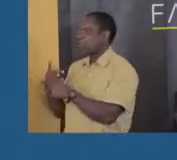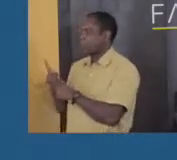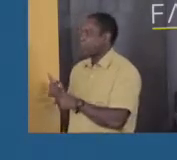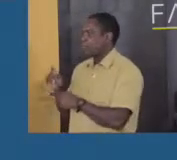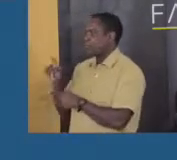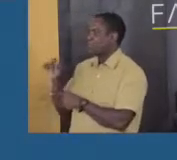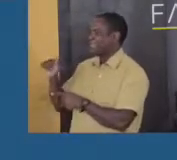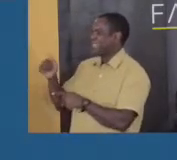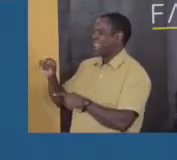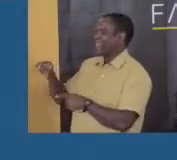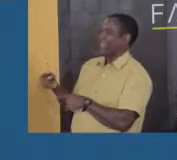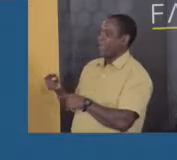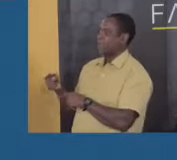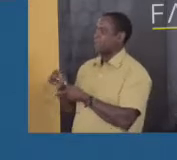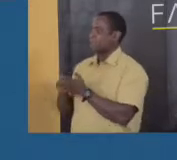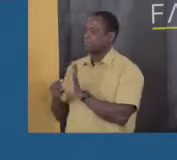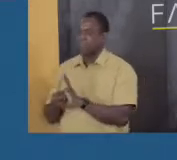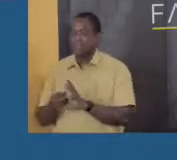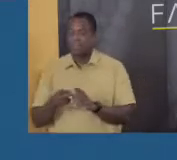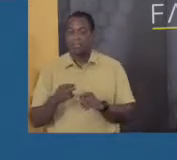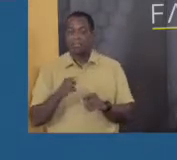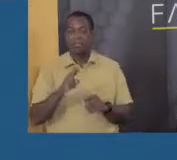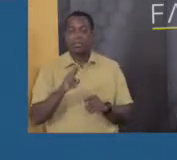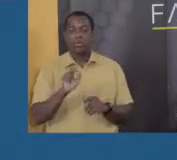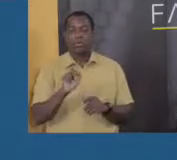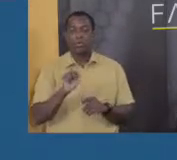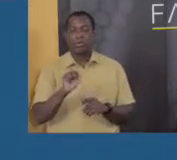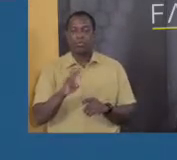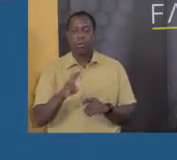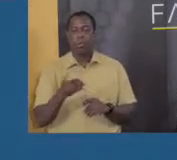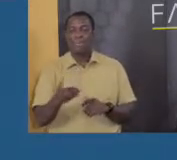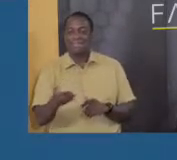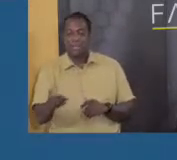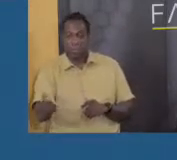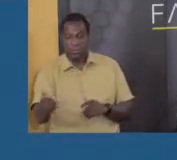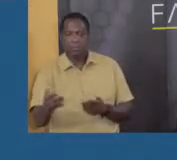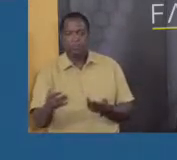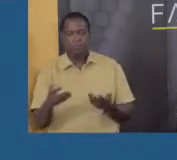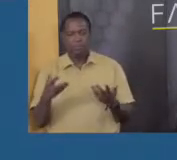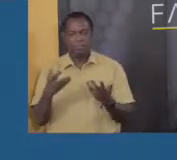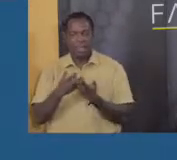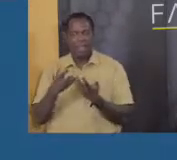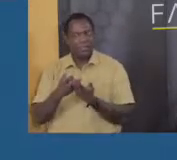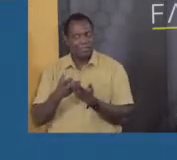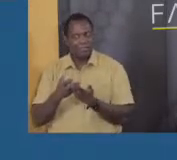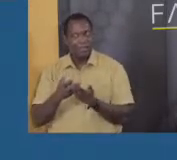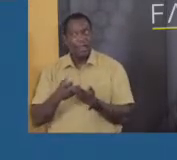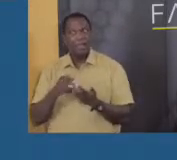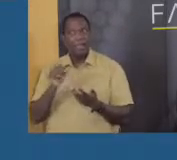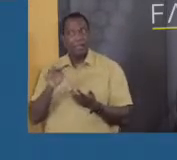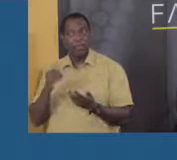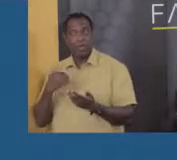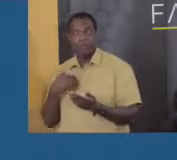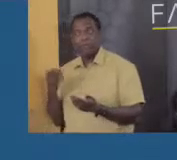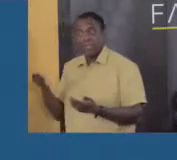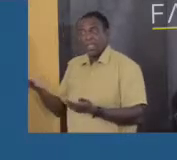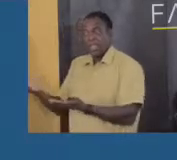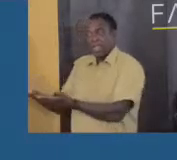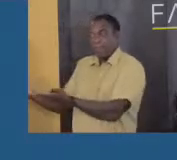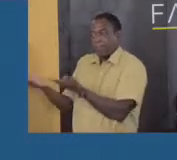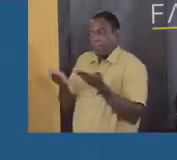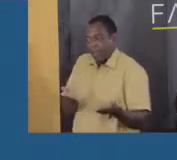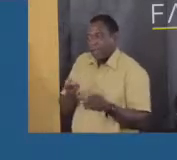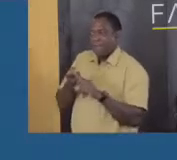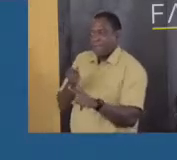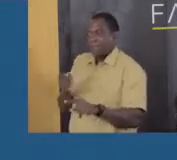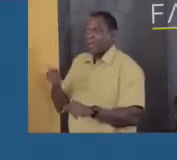much goods, which were most of the time probably would be imported. So those things would affect